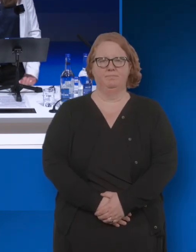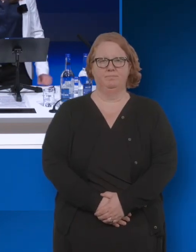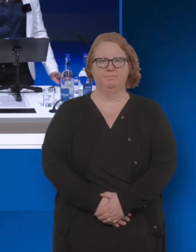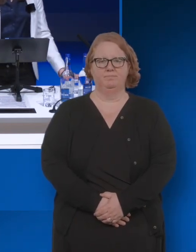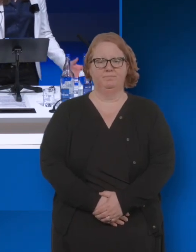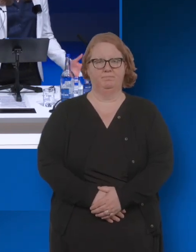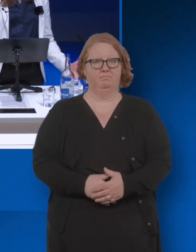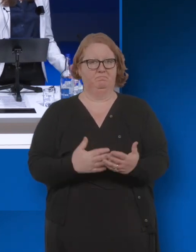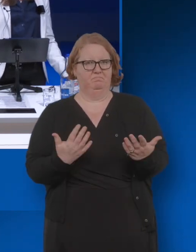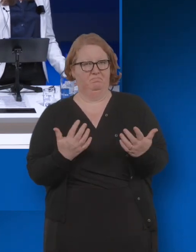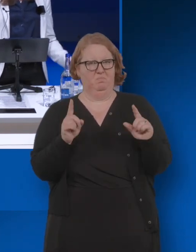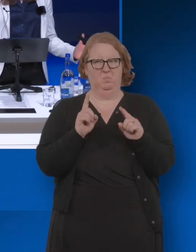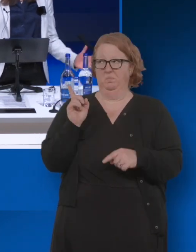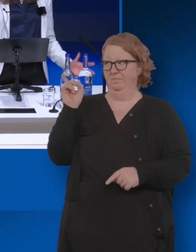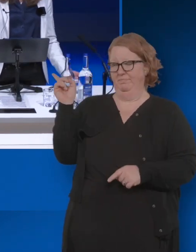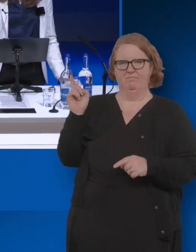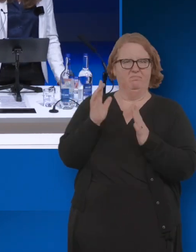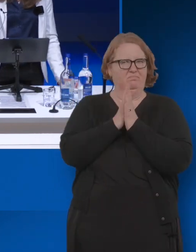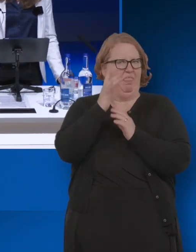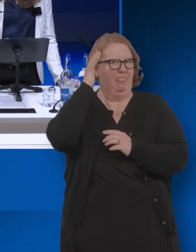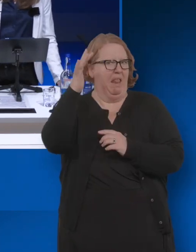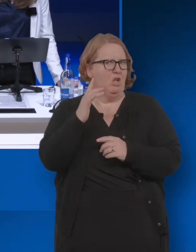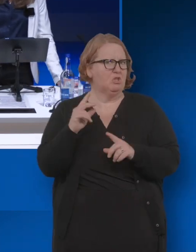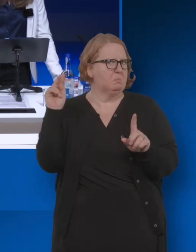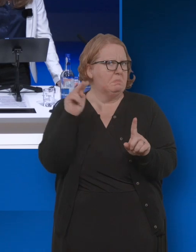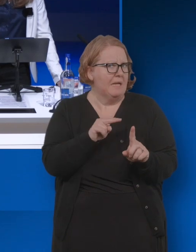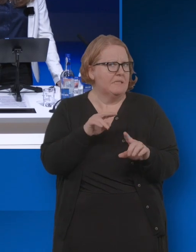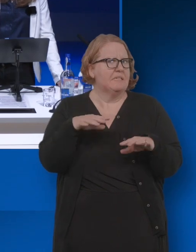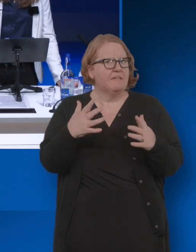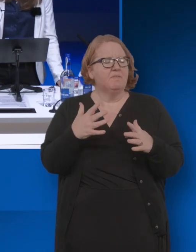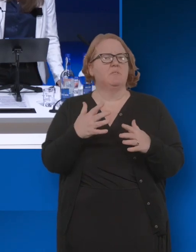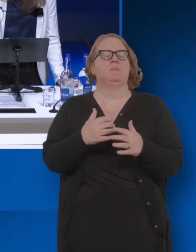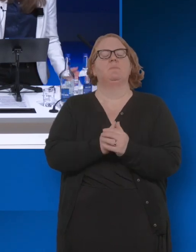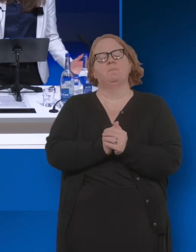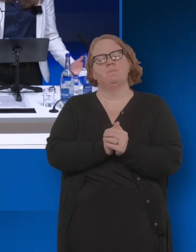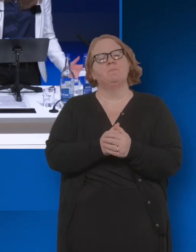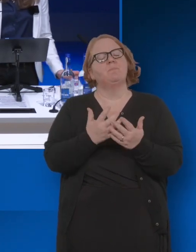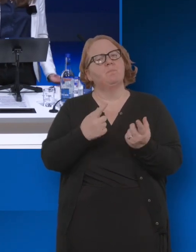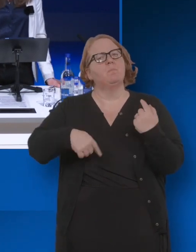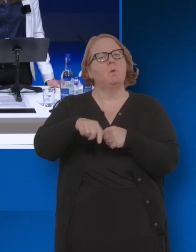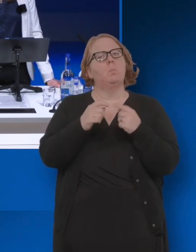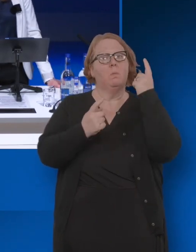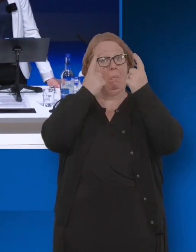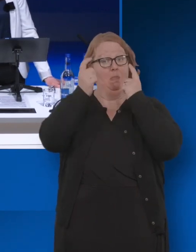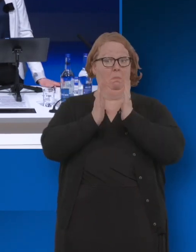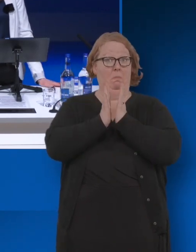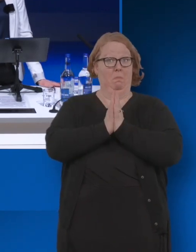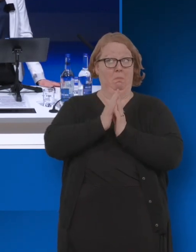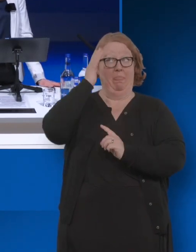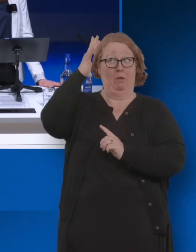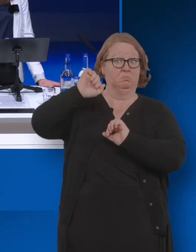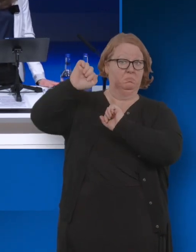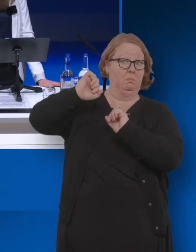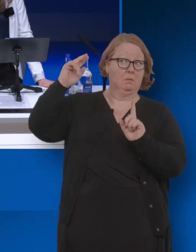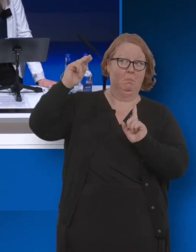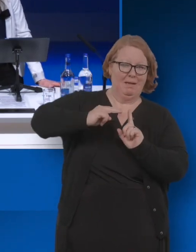How about theological perspectives as we draw to a close? When we look at theological perspectives